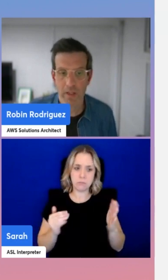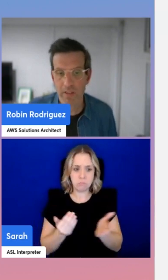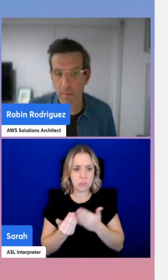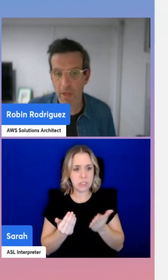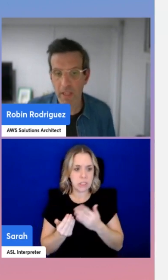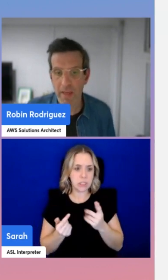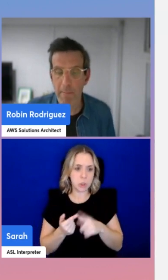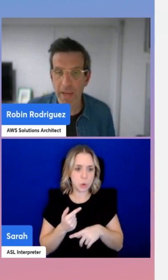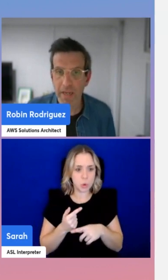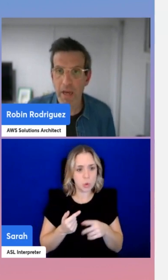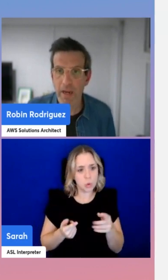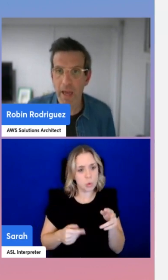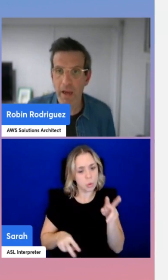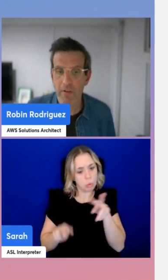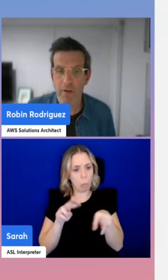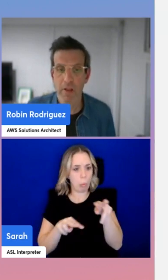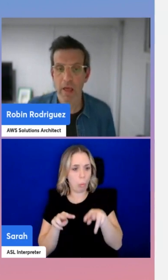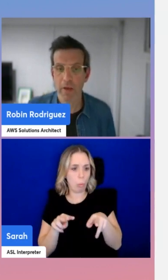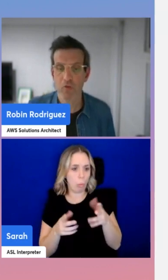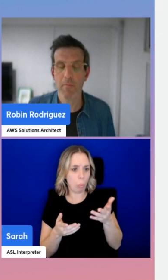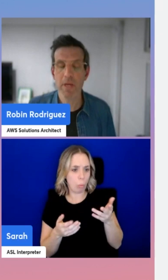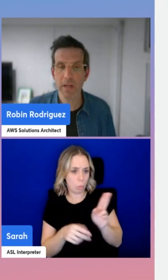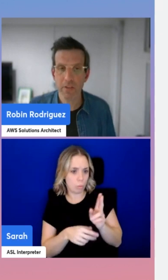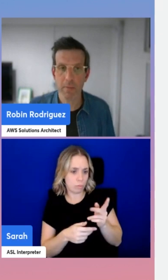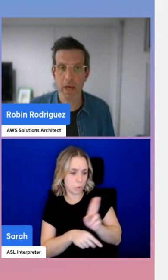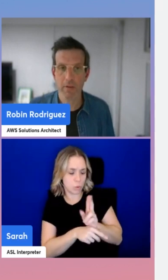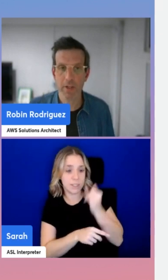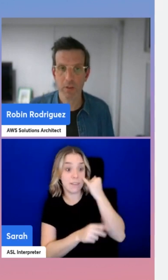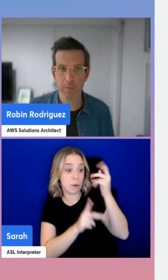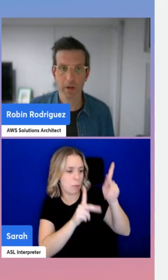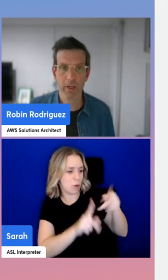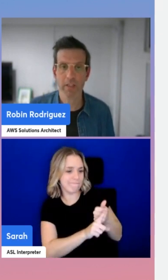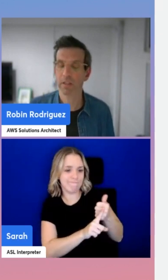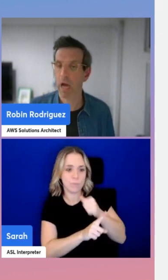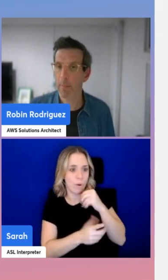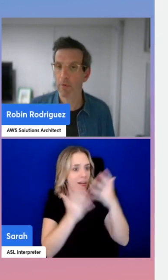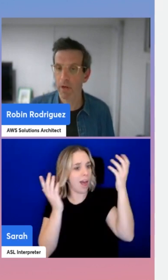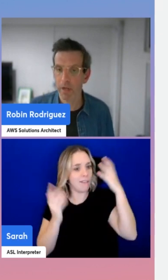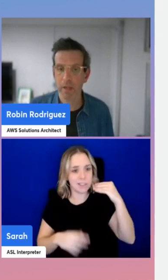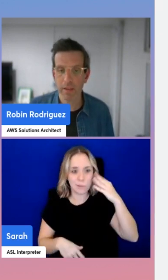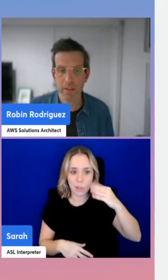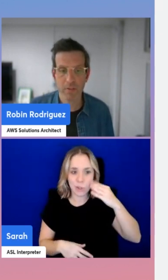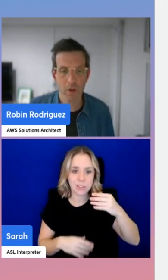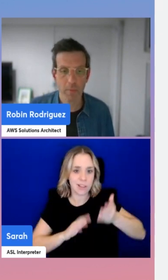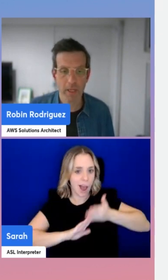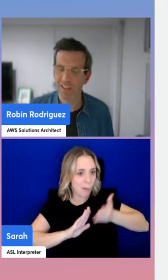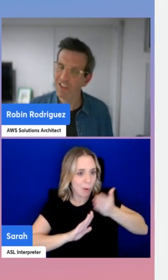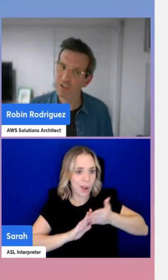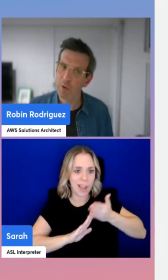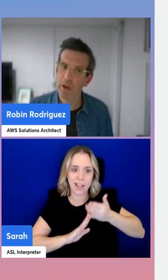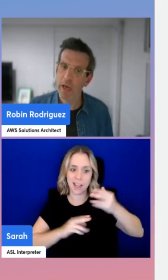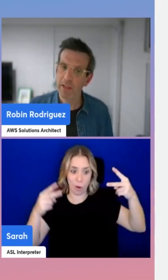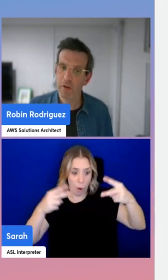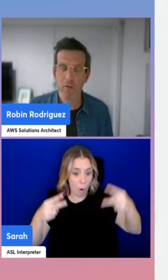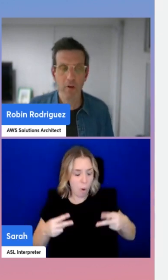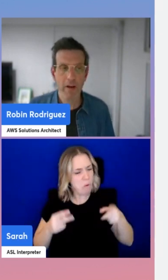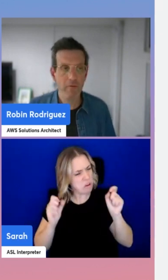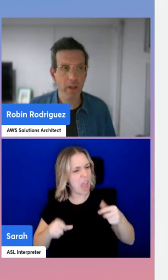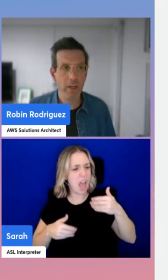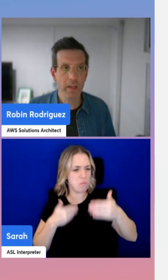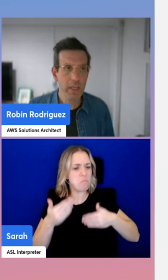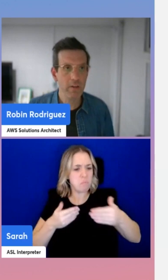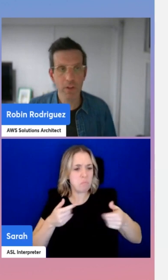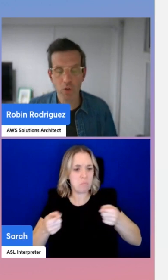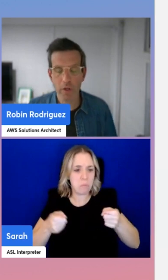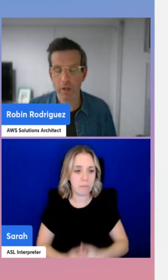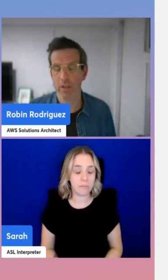about somebody that may not have a tremendous amount of experience operating in this code base. So I think for